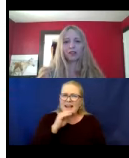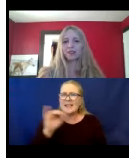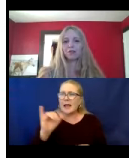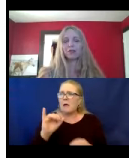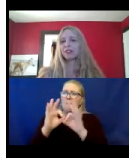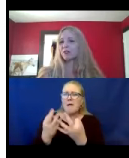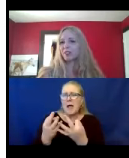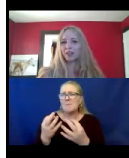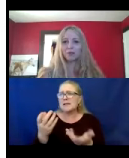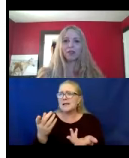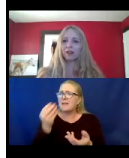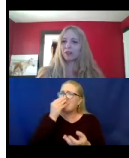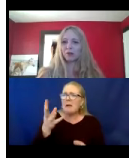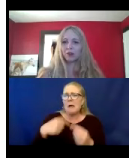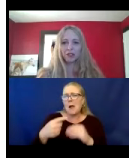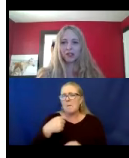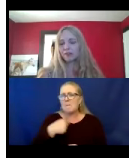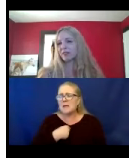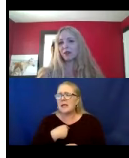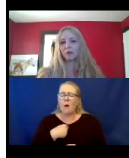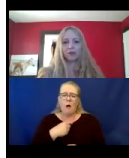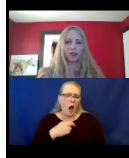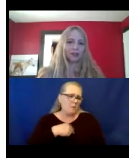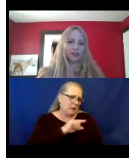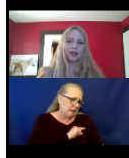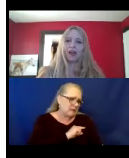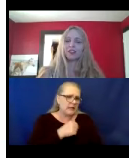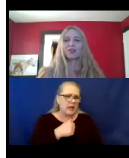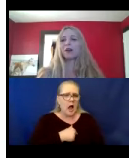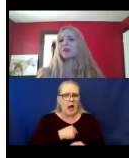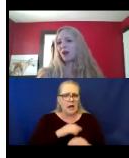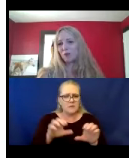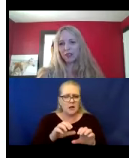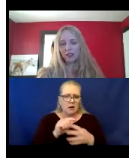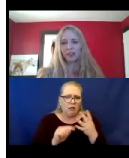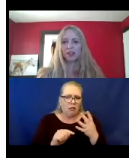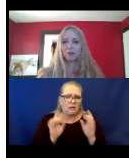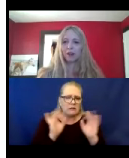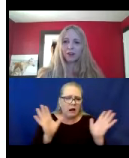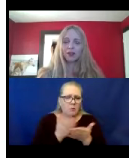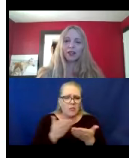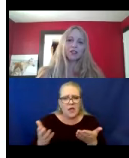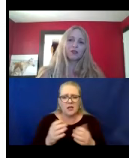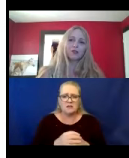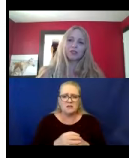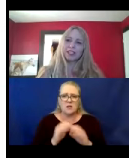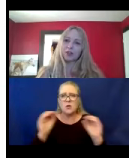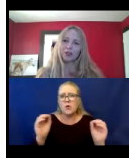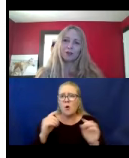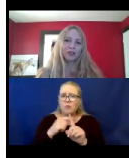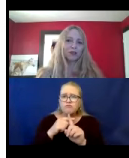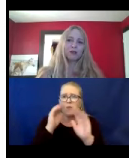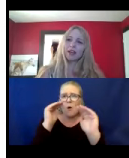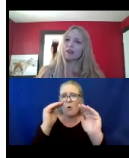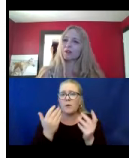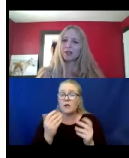about us. I feel guilty. I'm not a good person. I've done terrible things. I just don't have any hope. Anything can get better. So if you're hearing